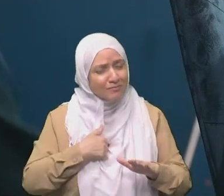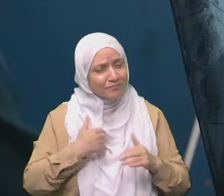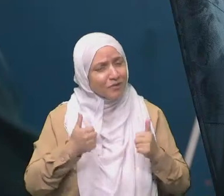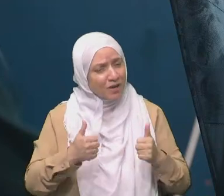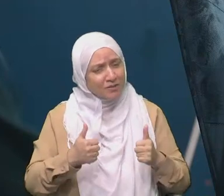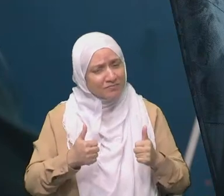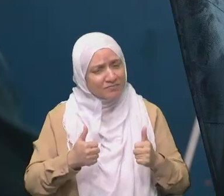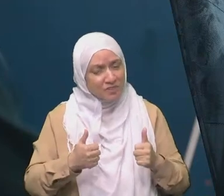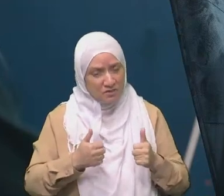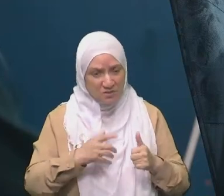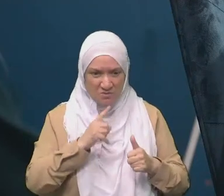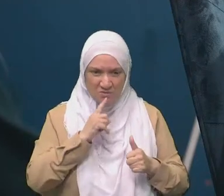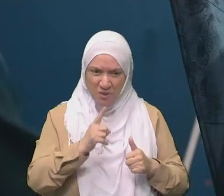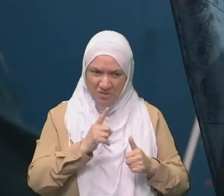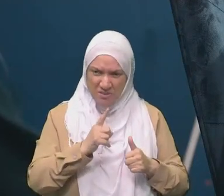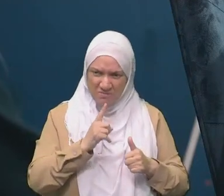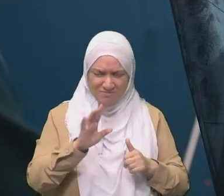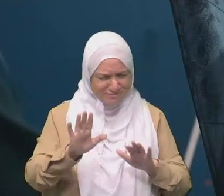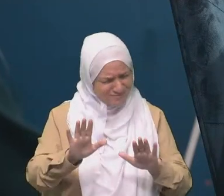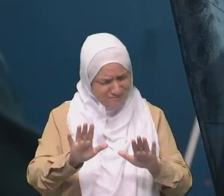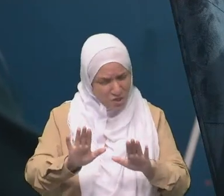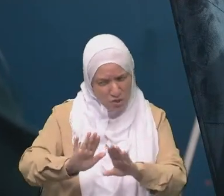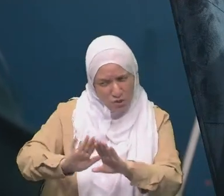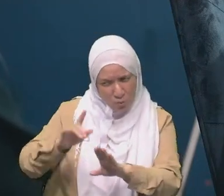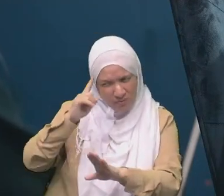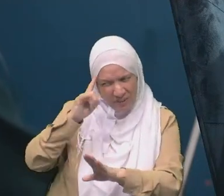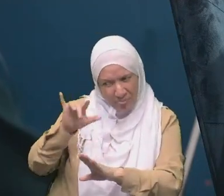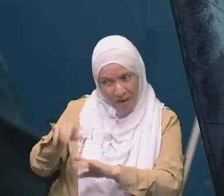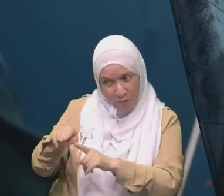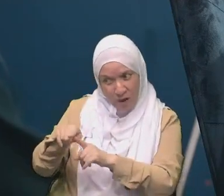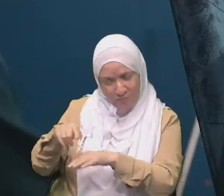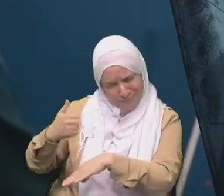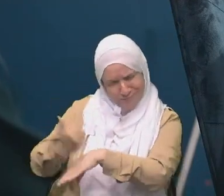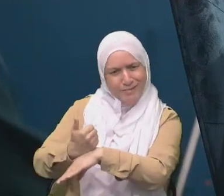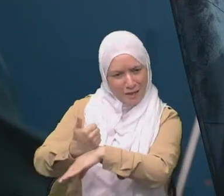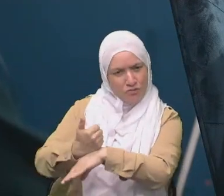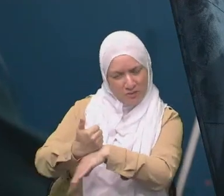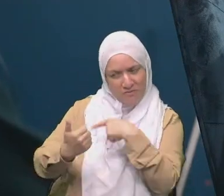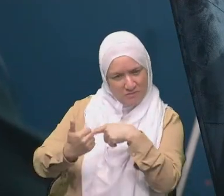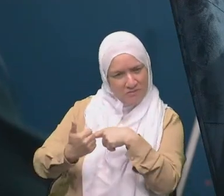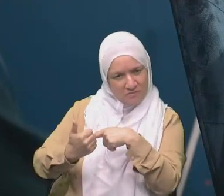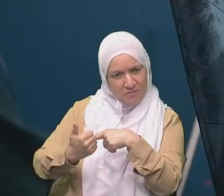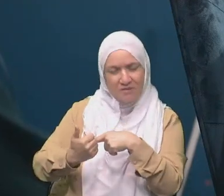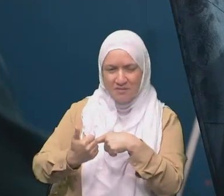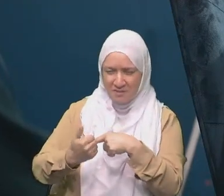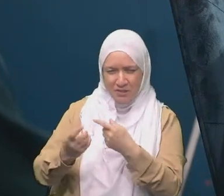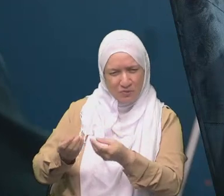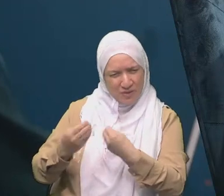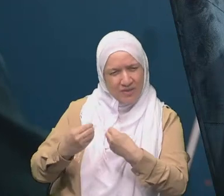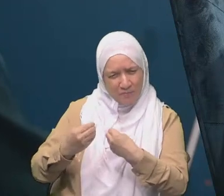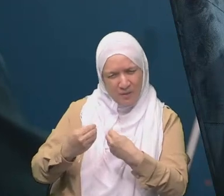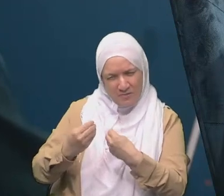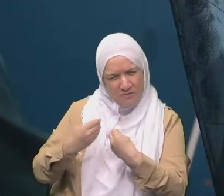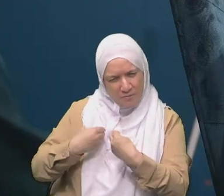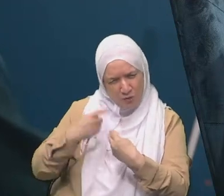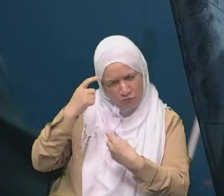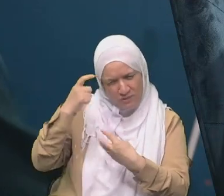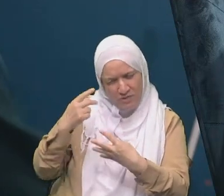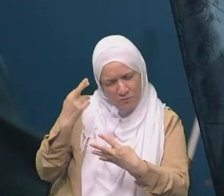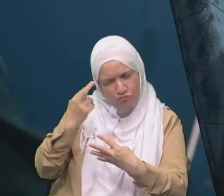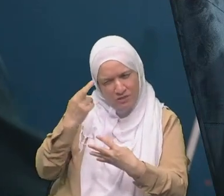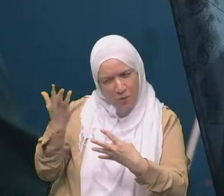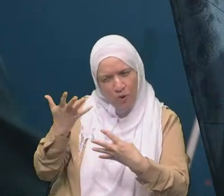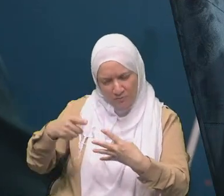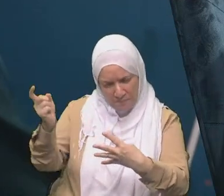some asbab. We're going to take one at a time, inshallah ta'ala, so we can explore it. I want you guys to explore this to yourself. Do you have